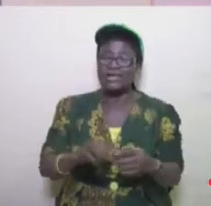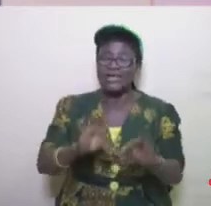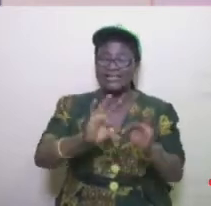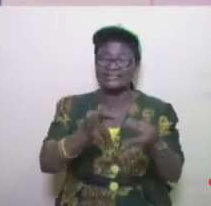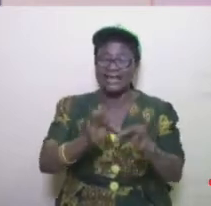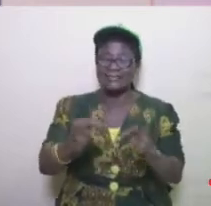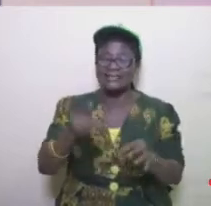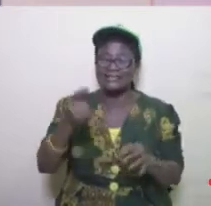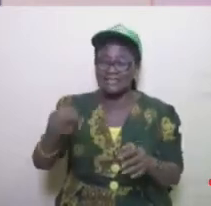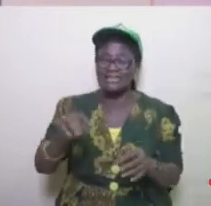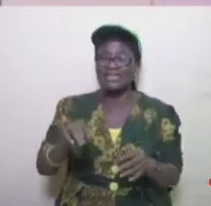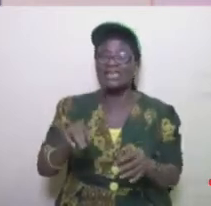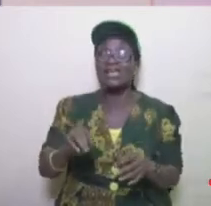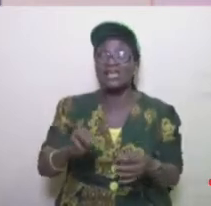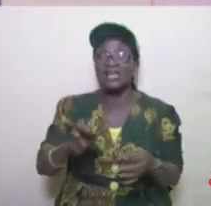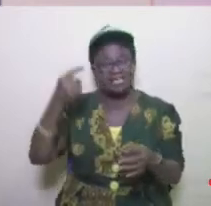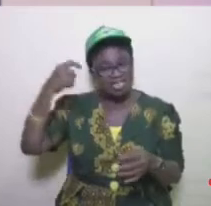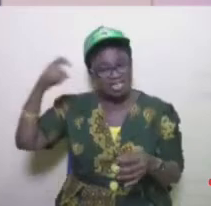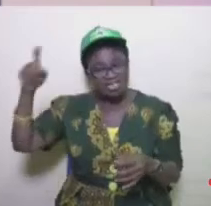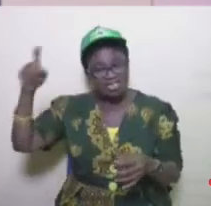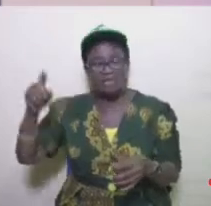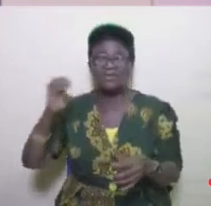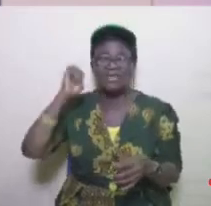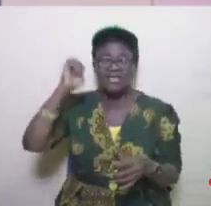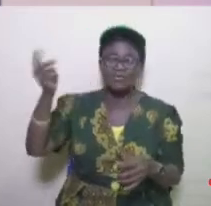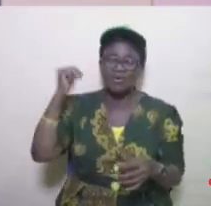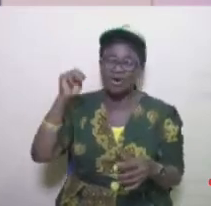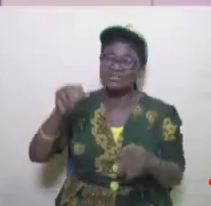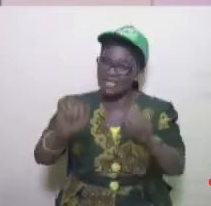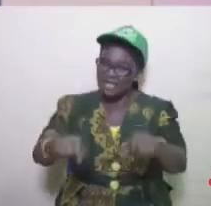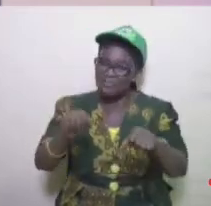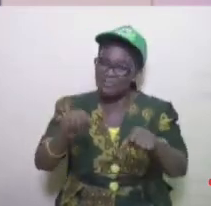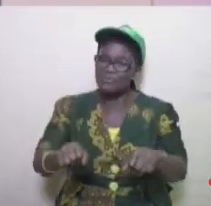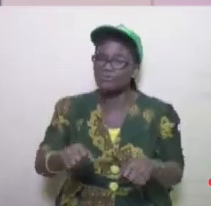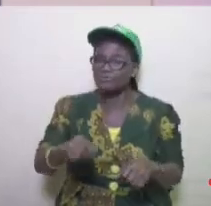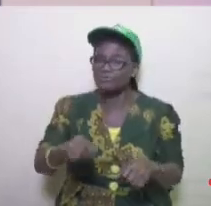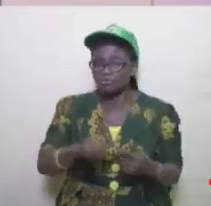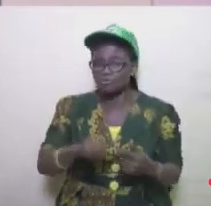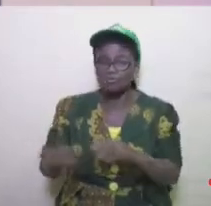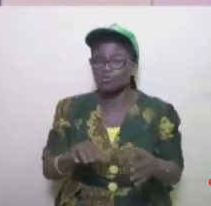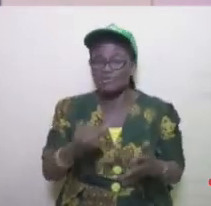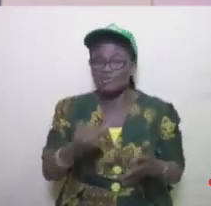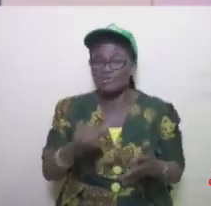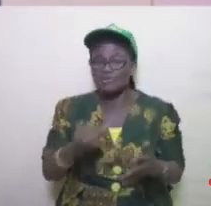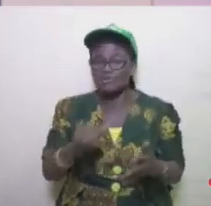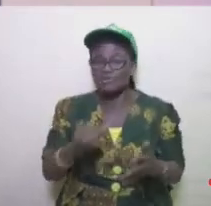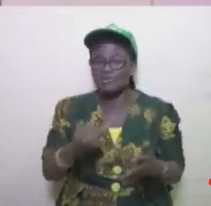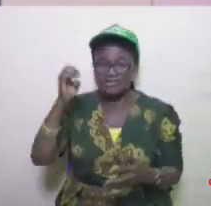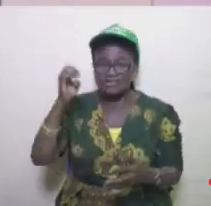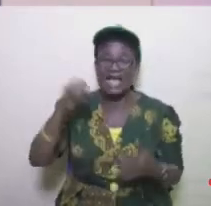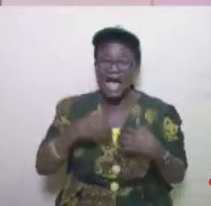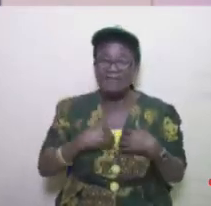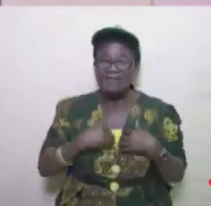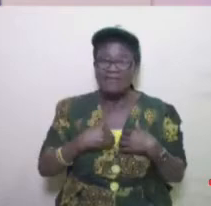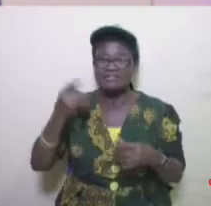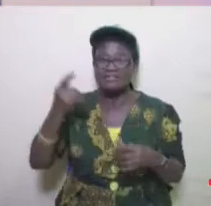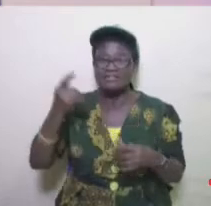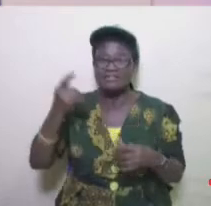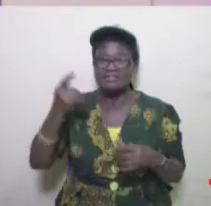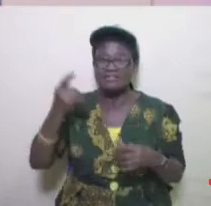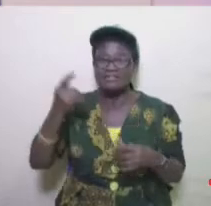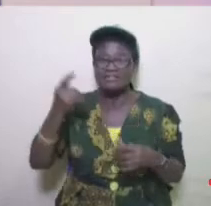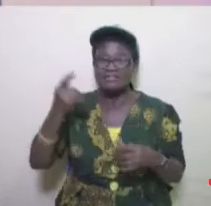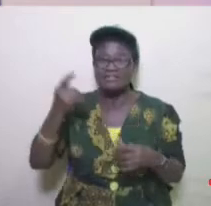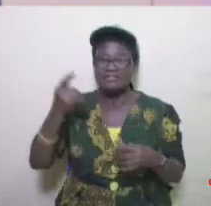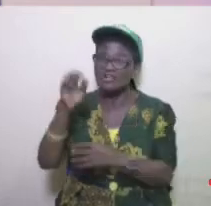He was able to unveil the mystery. The Spirit helped Joseph to be able to live a